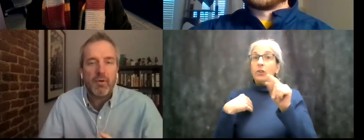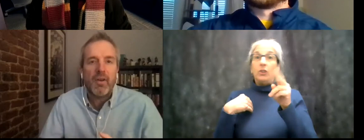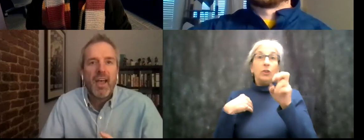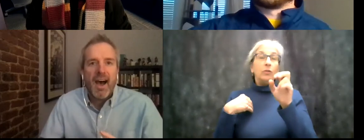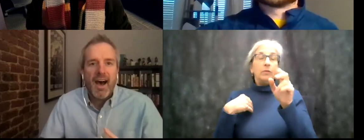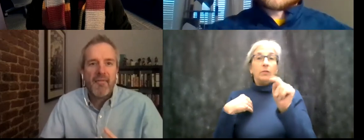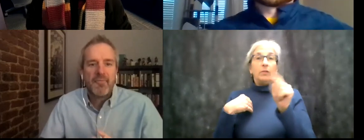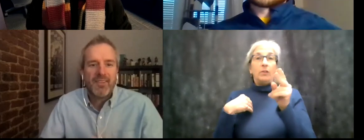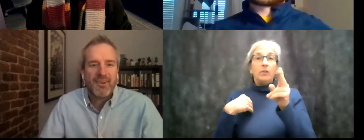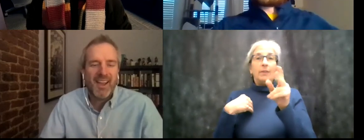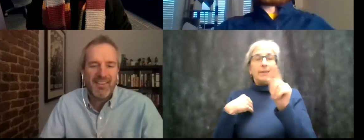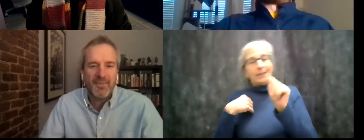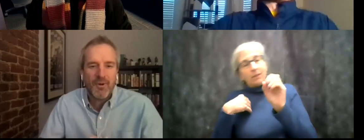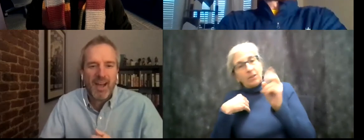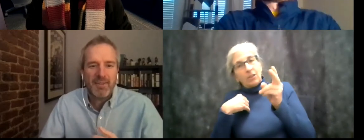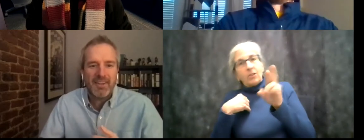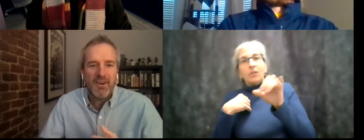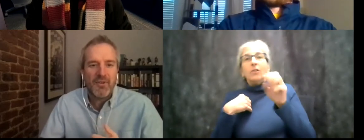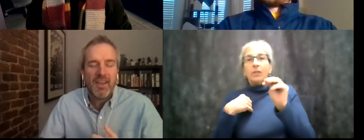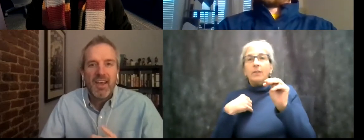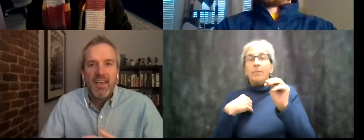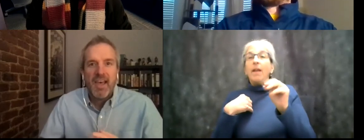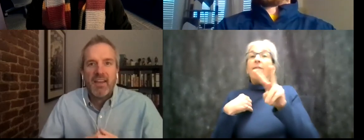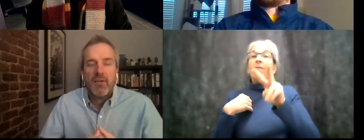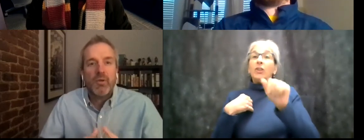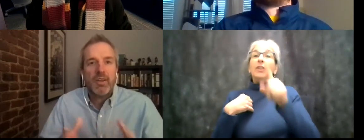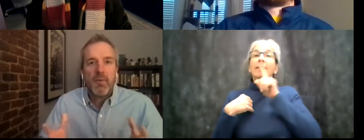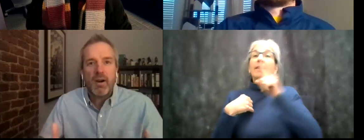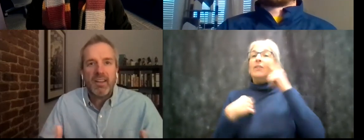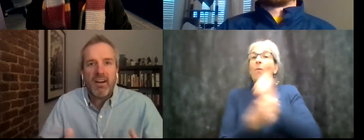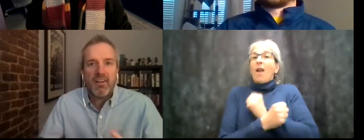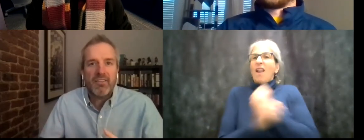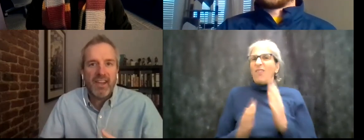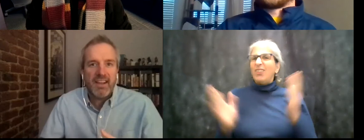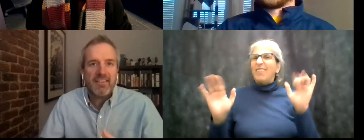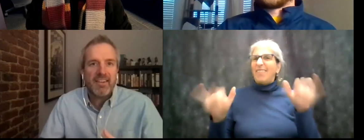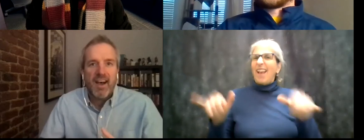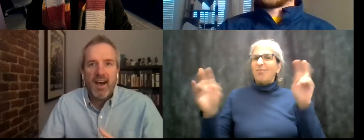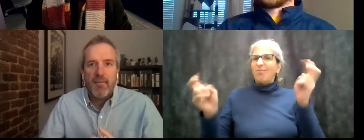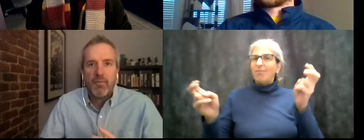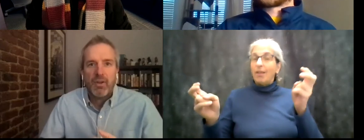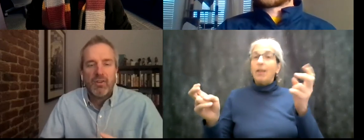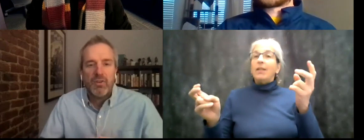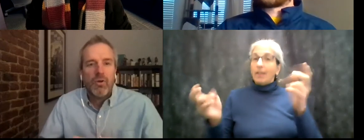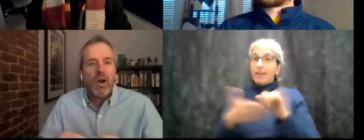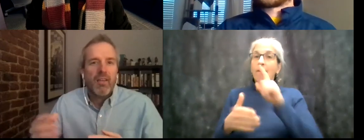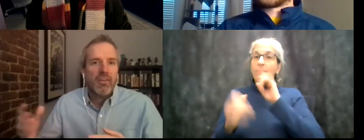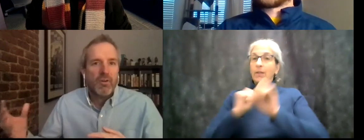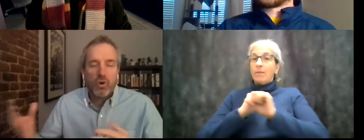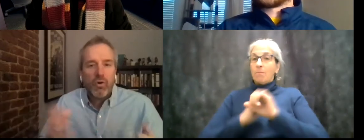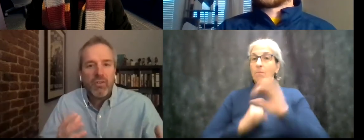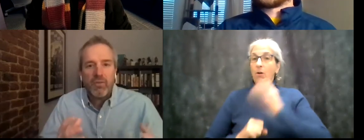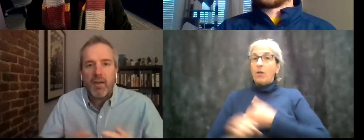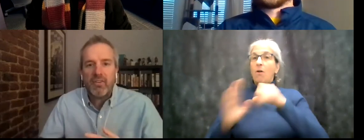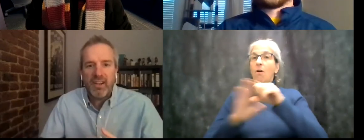people, as they're more commonly known, that really market our state to, you